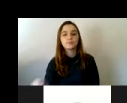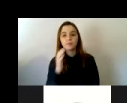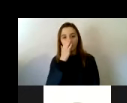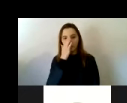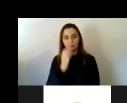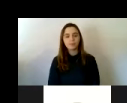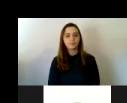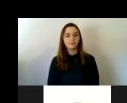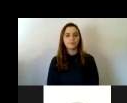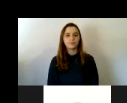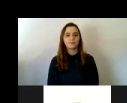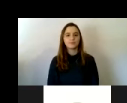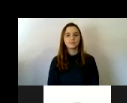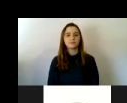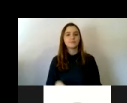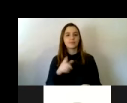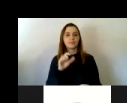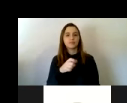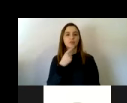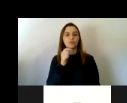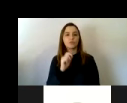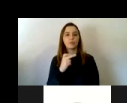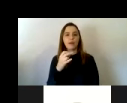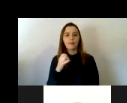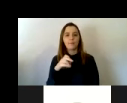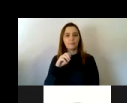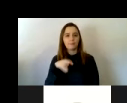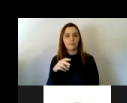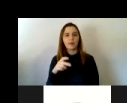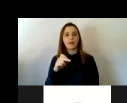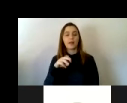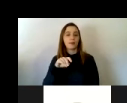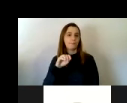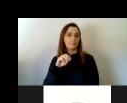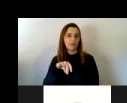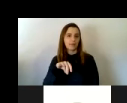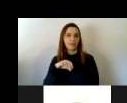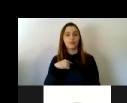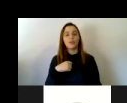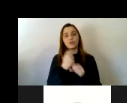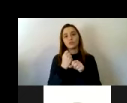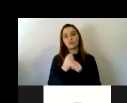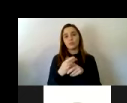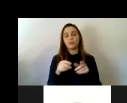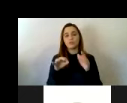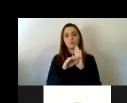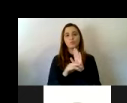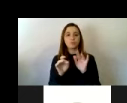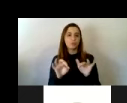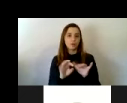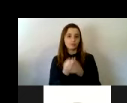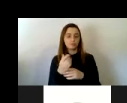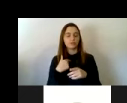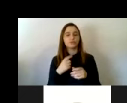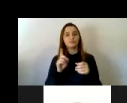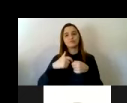Yes. Yeah, my name is Ayman Adelamin. I'm working as program manager at IM Swedish Development Partner, IM